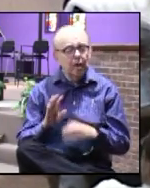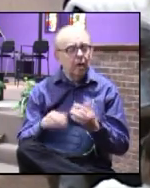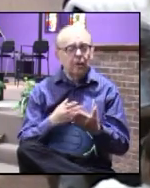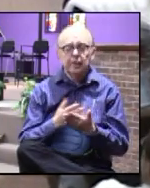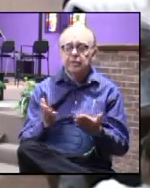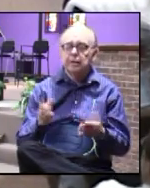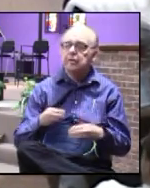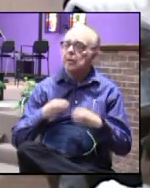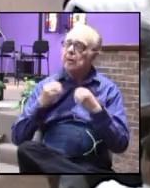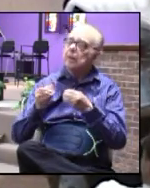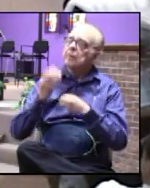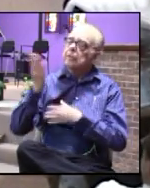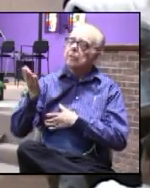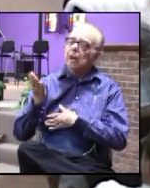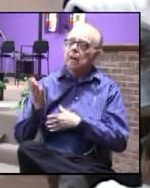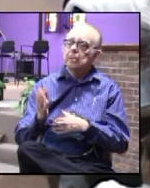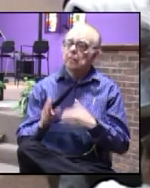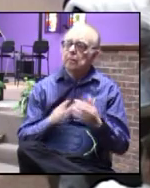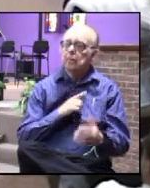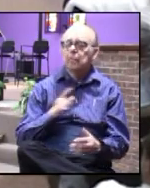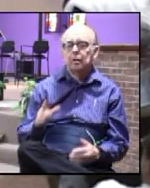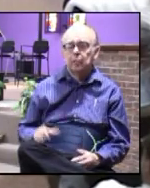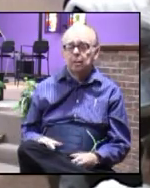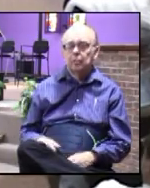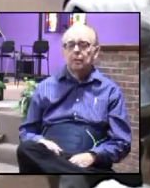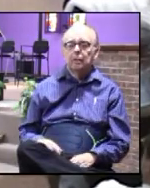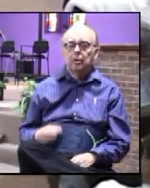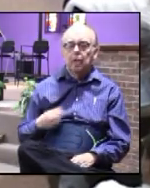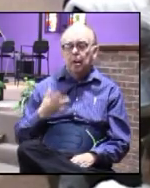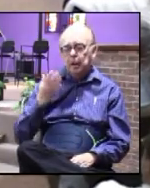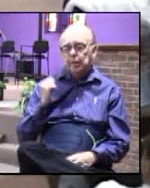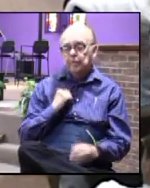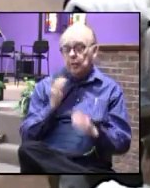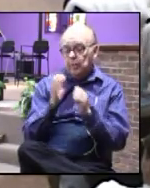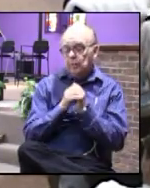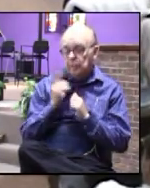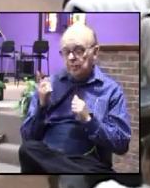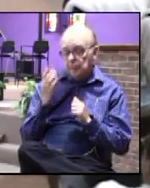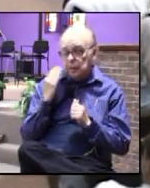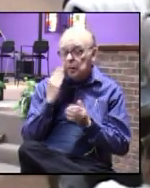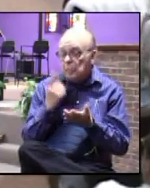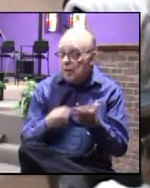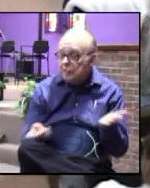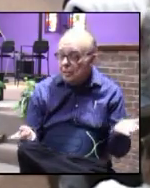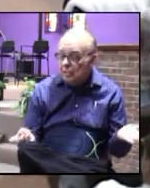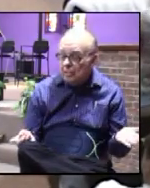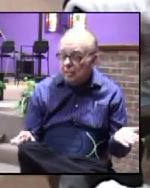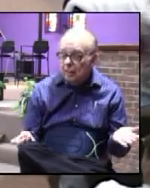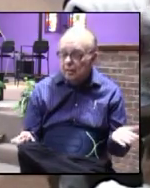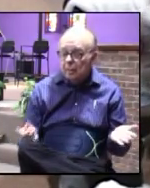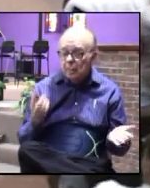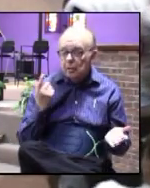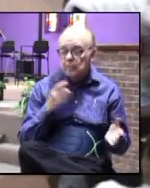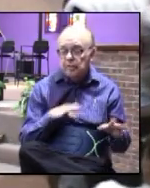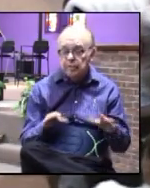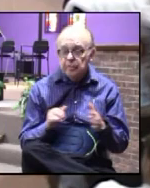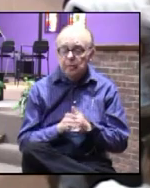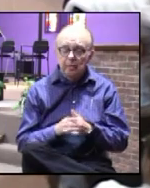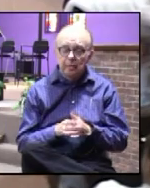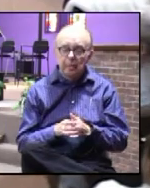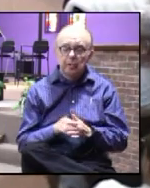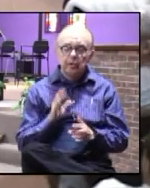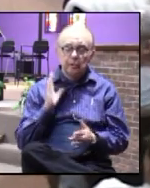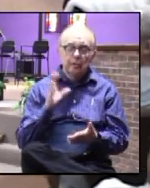it. All of it, Lord. Because I want to worship you. And you know what? When you do that, you